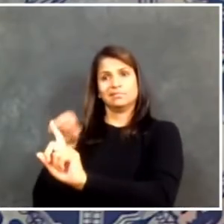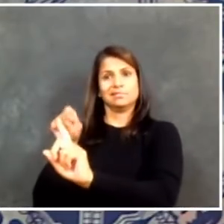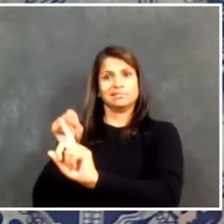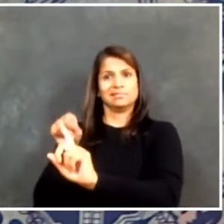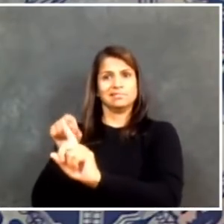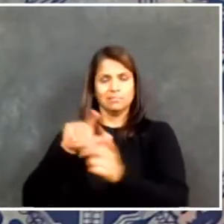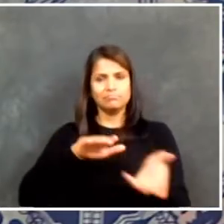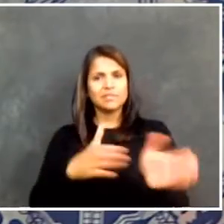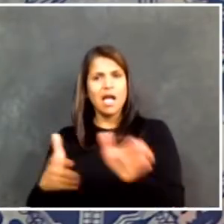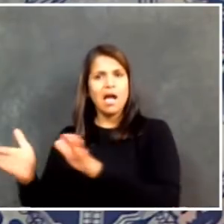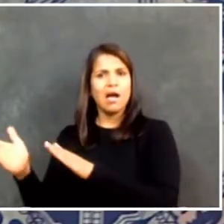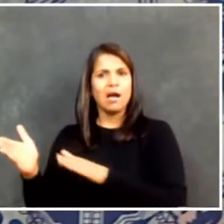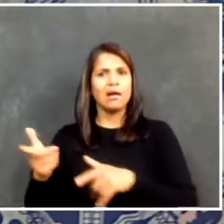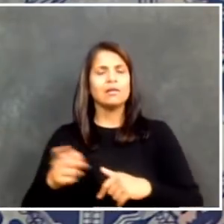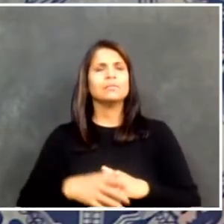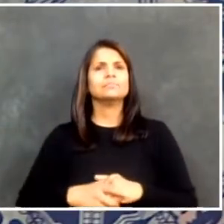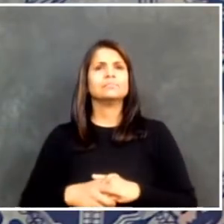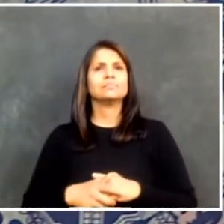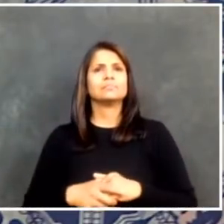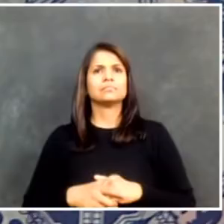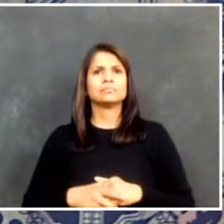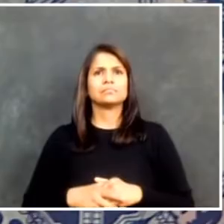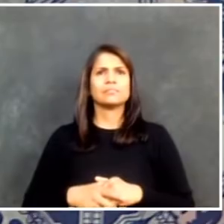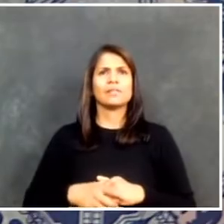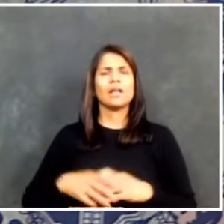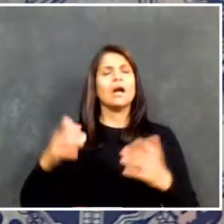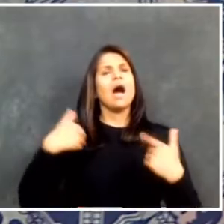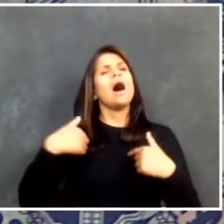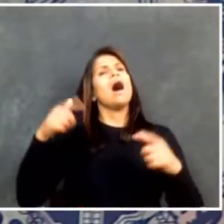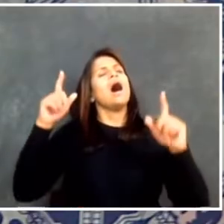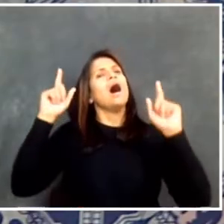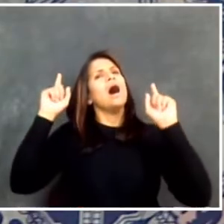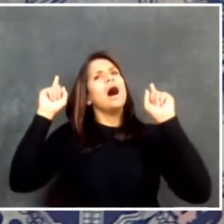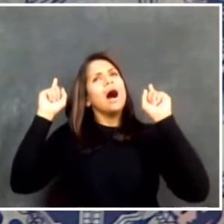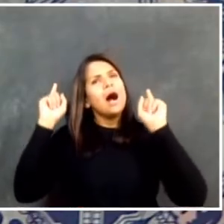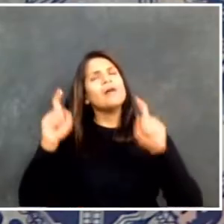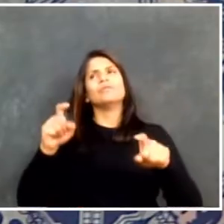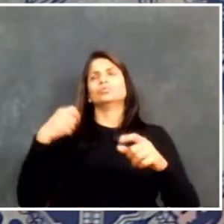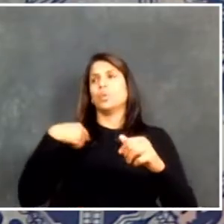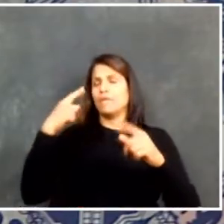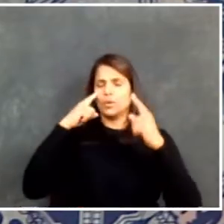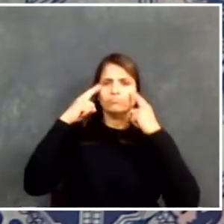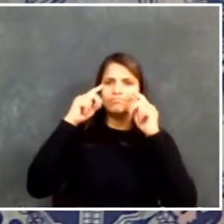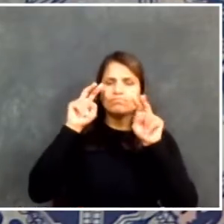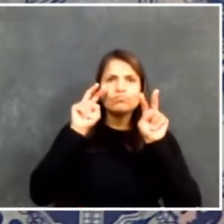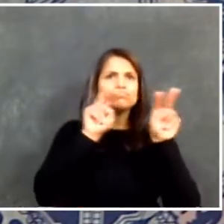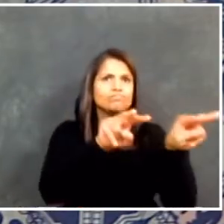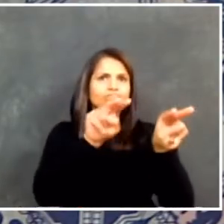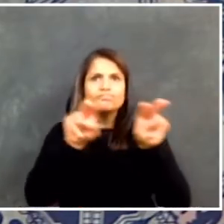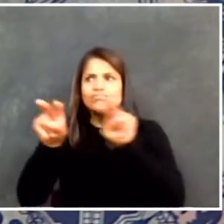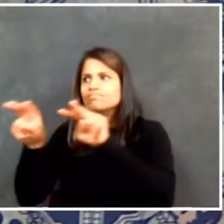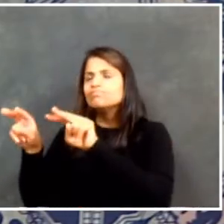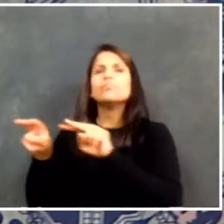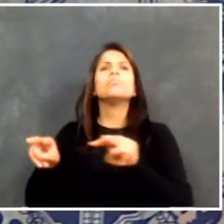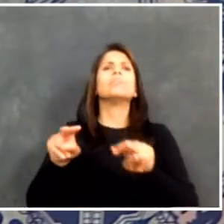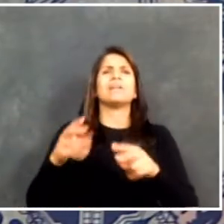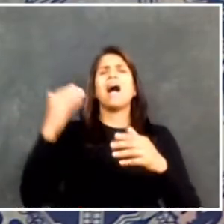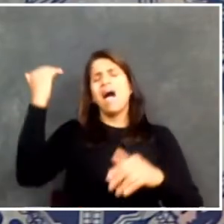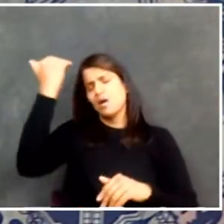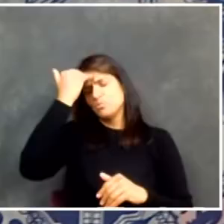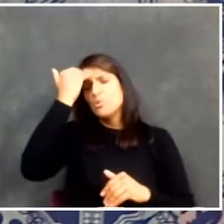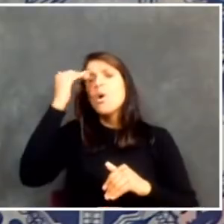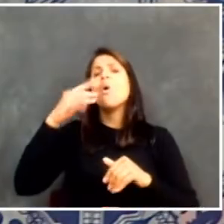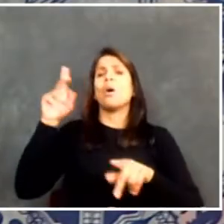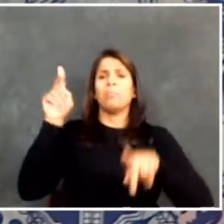we just recognize there will be more that comes out, and we should assume that, not with anything